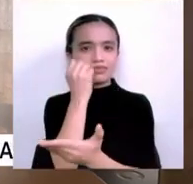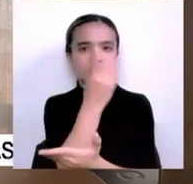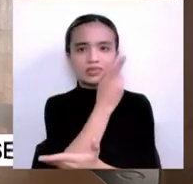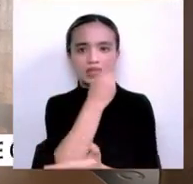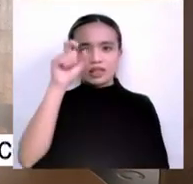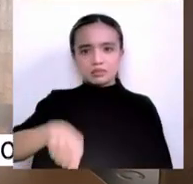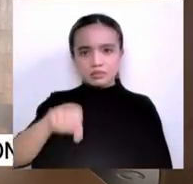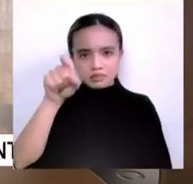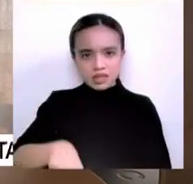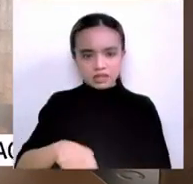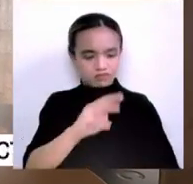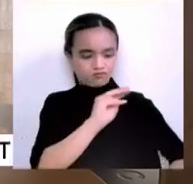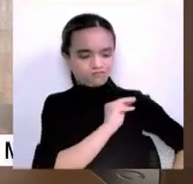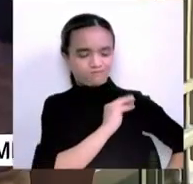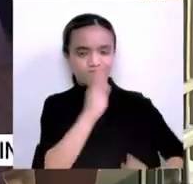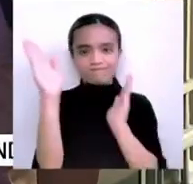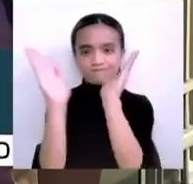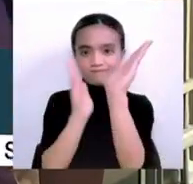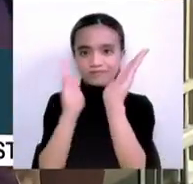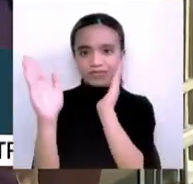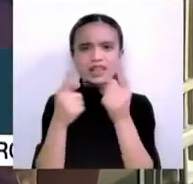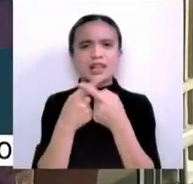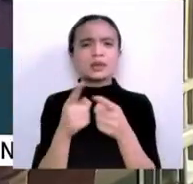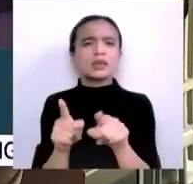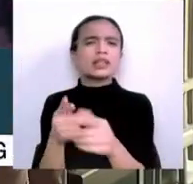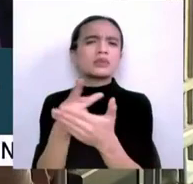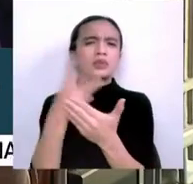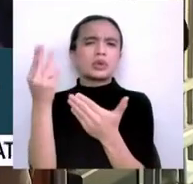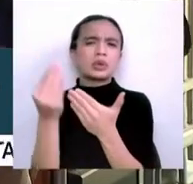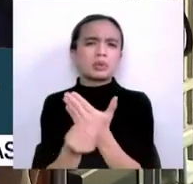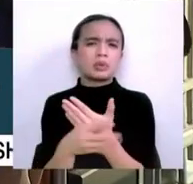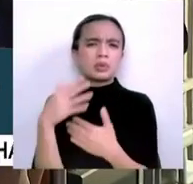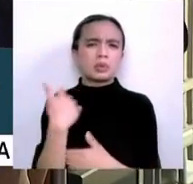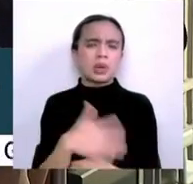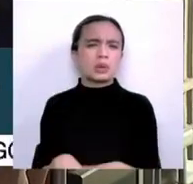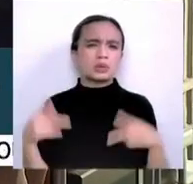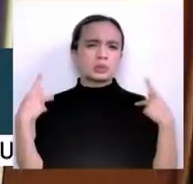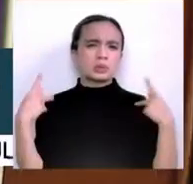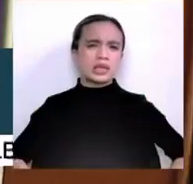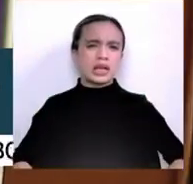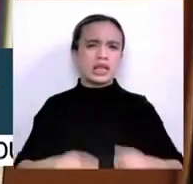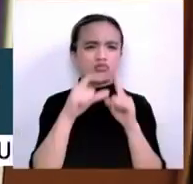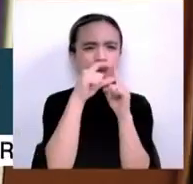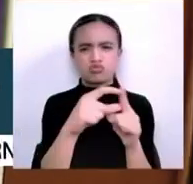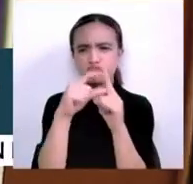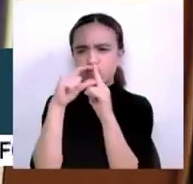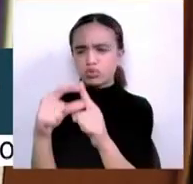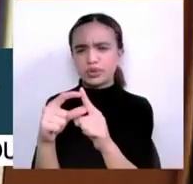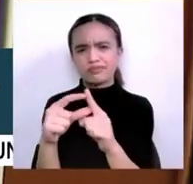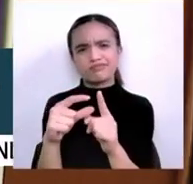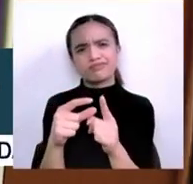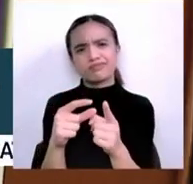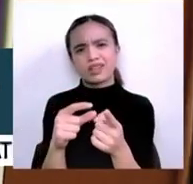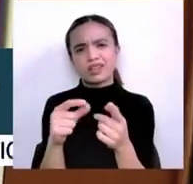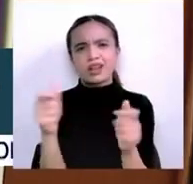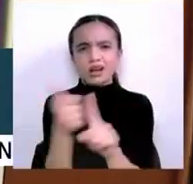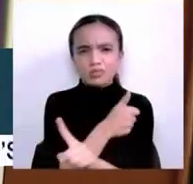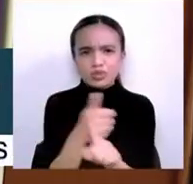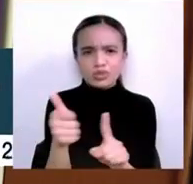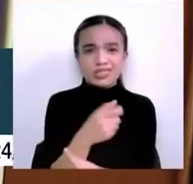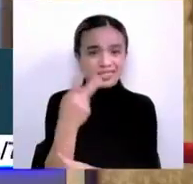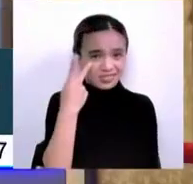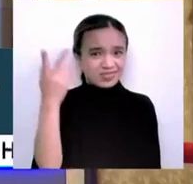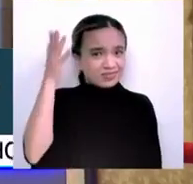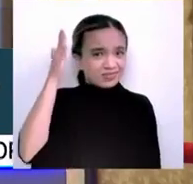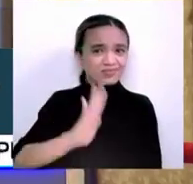mandate military service. Abadilla says the program is prone to physical and verbal abuse given its history. He also says there are other